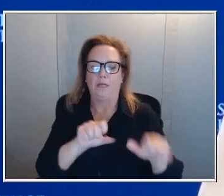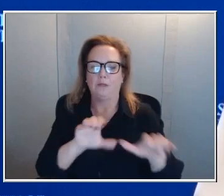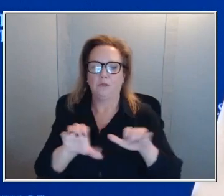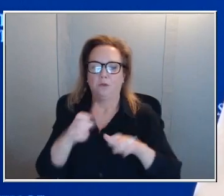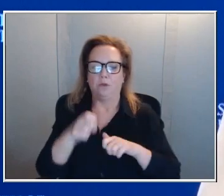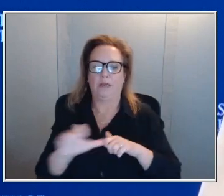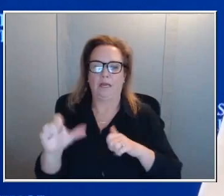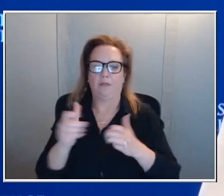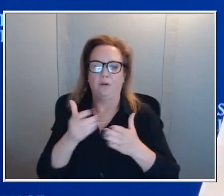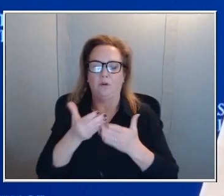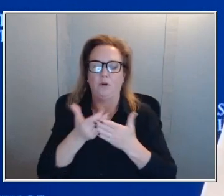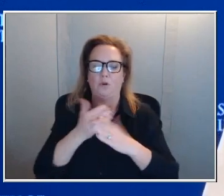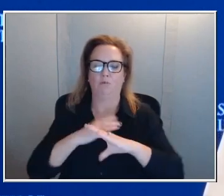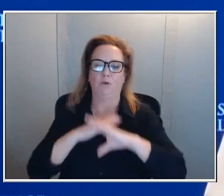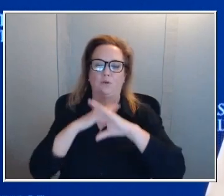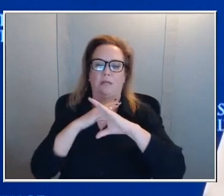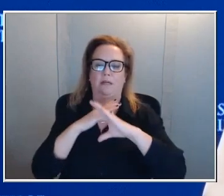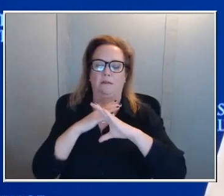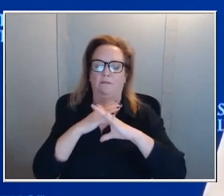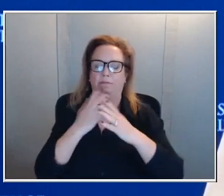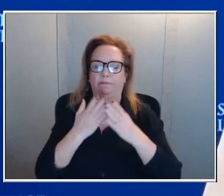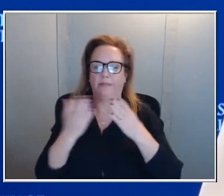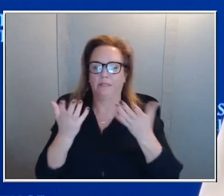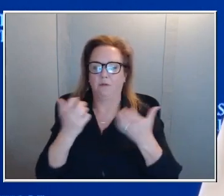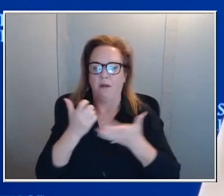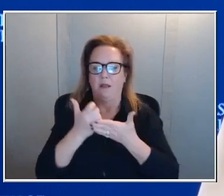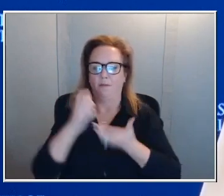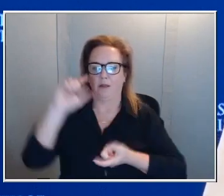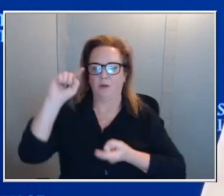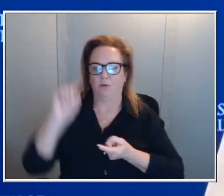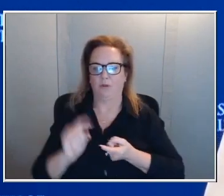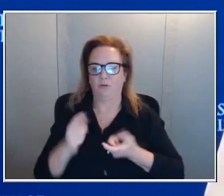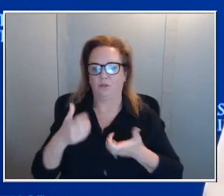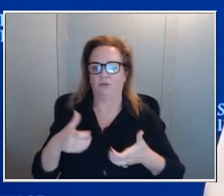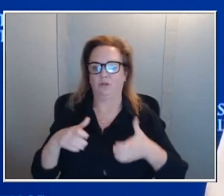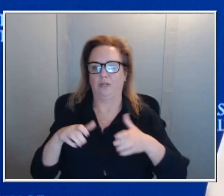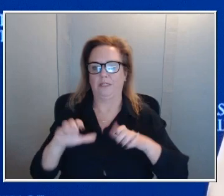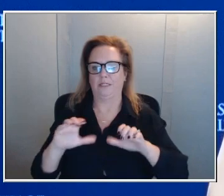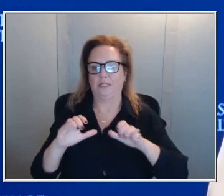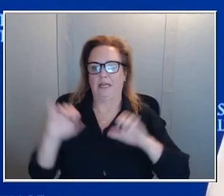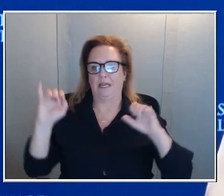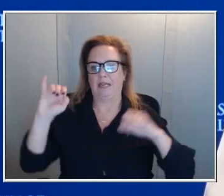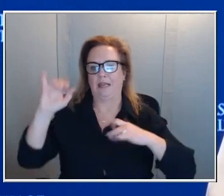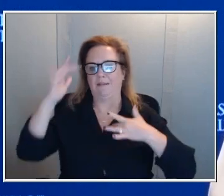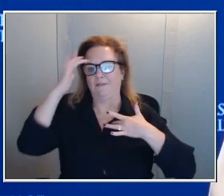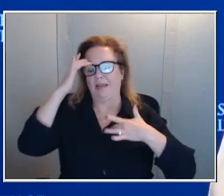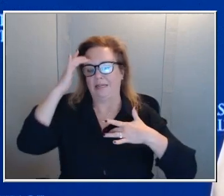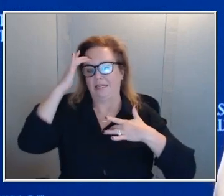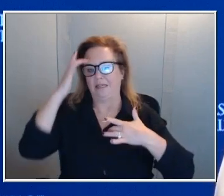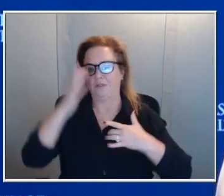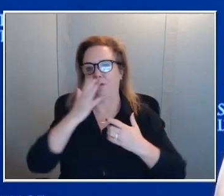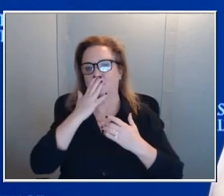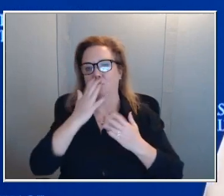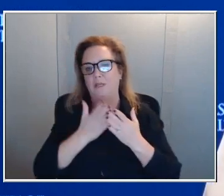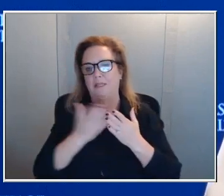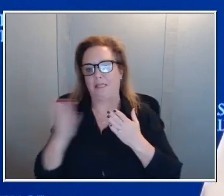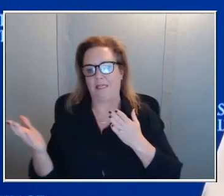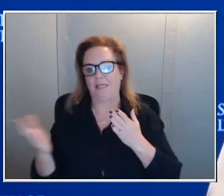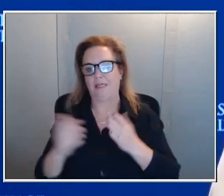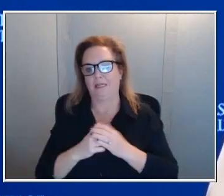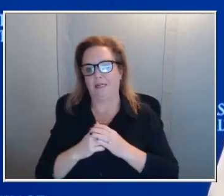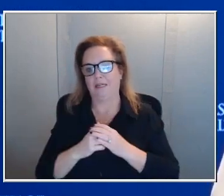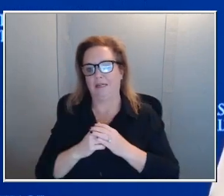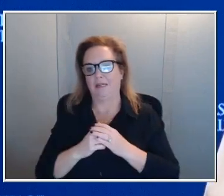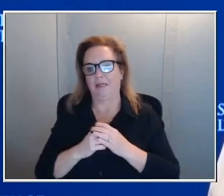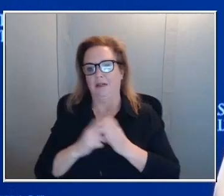new protective measures that they would like to help reduce their chance of getting infected. So I think this is a very good thing, and we will